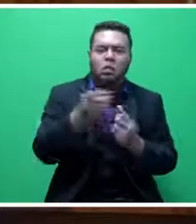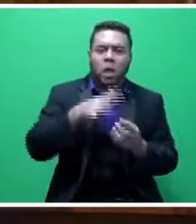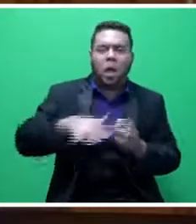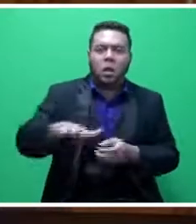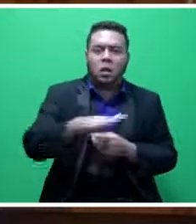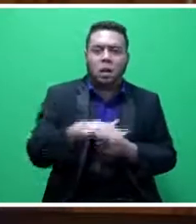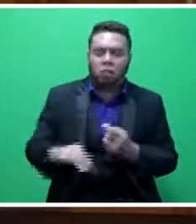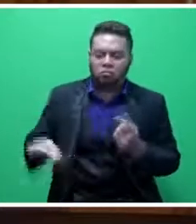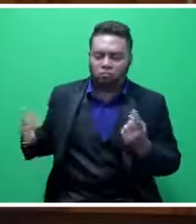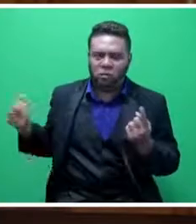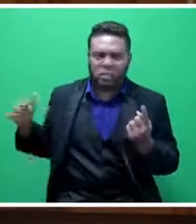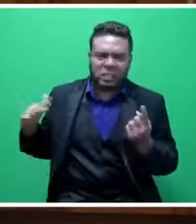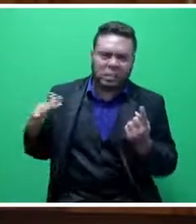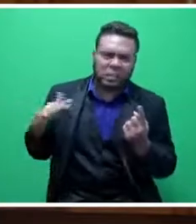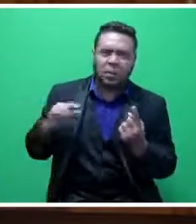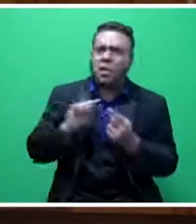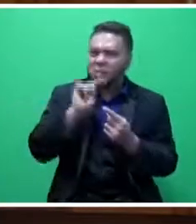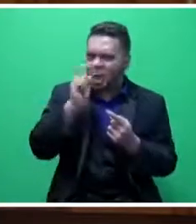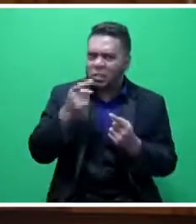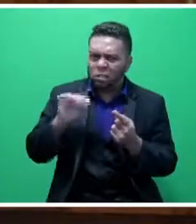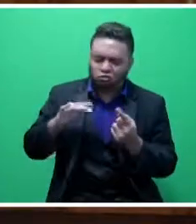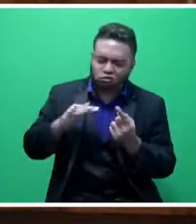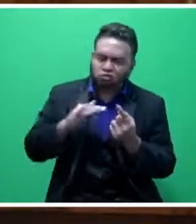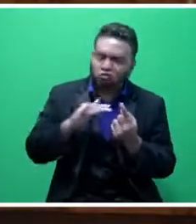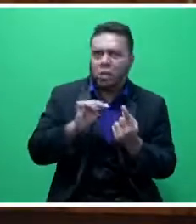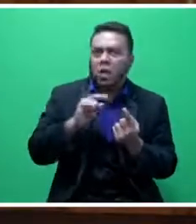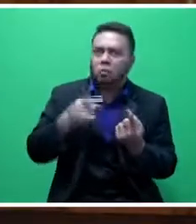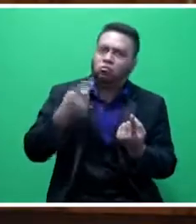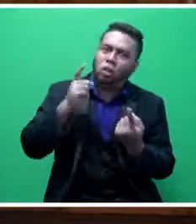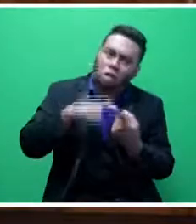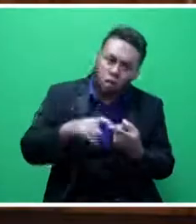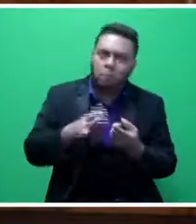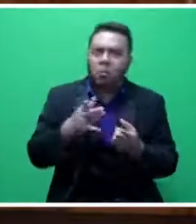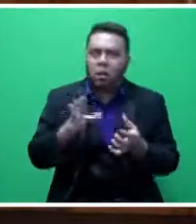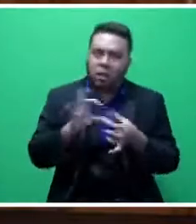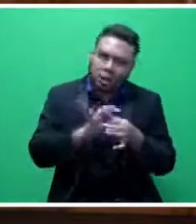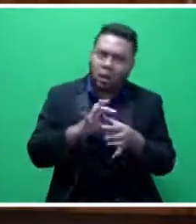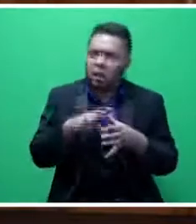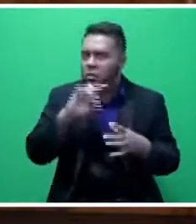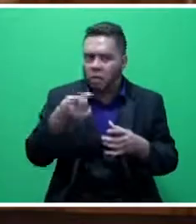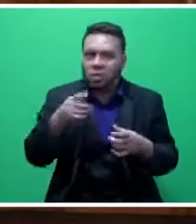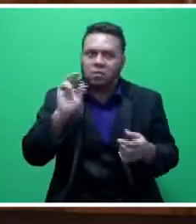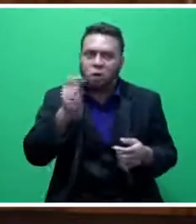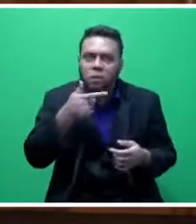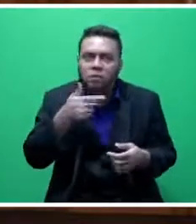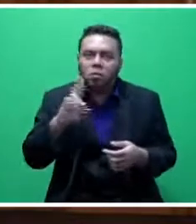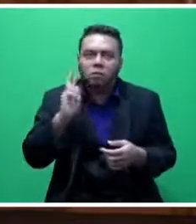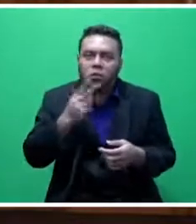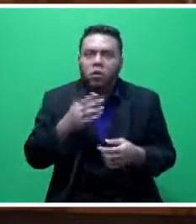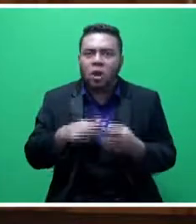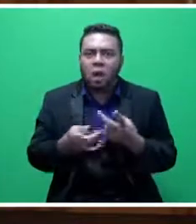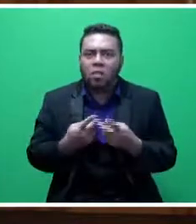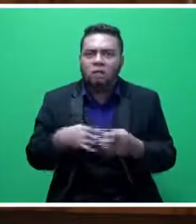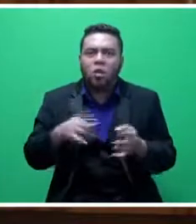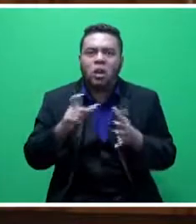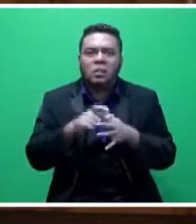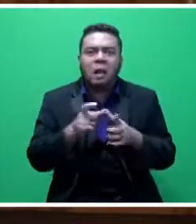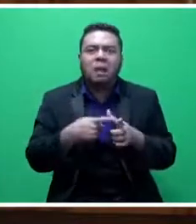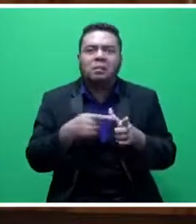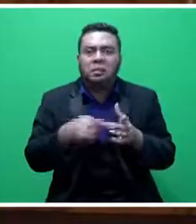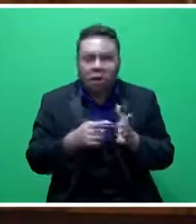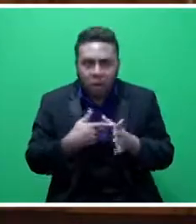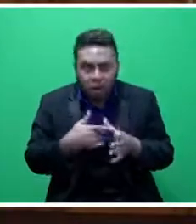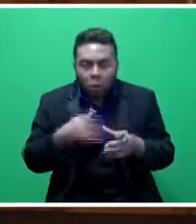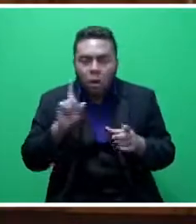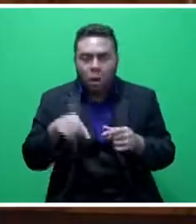just seeks to get rid of the data levy, which will now stop, but also in respect of the